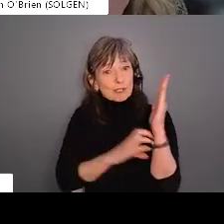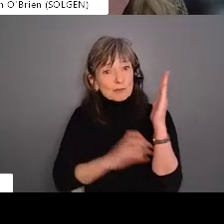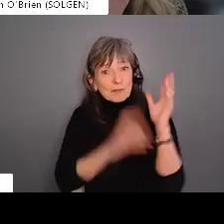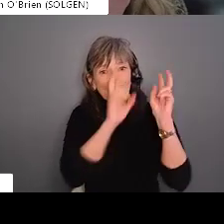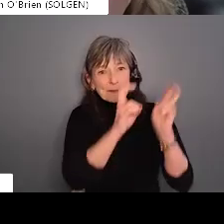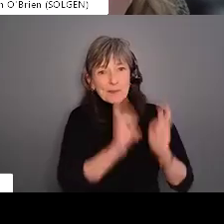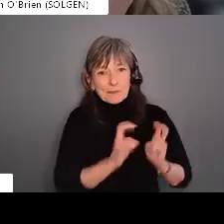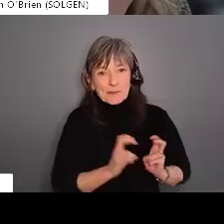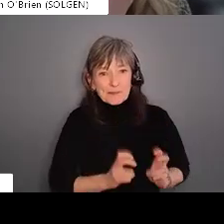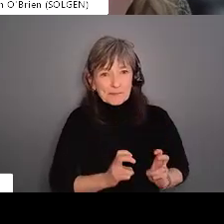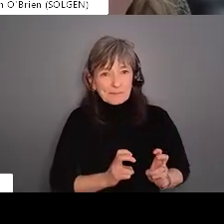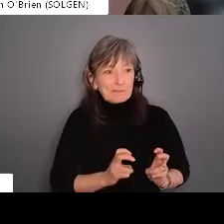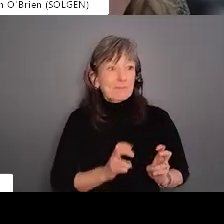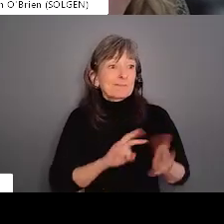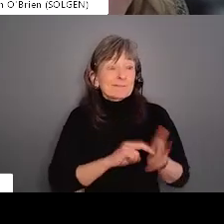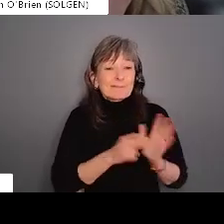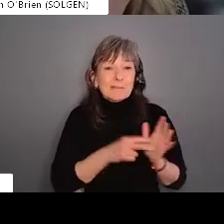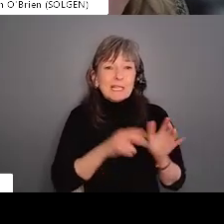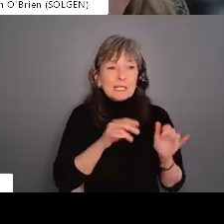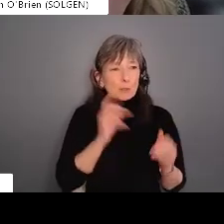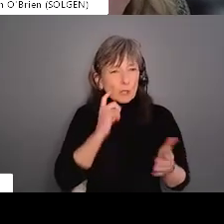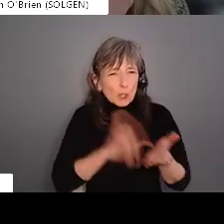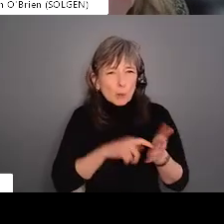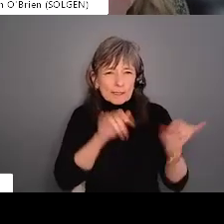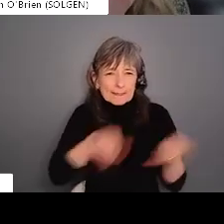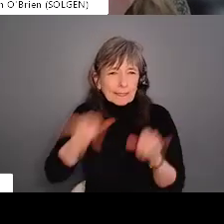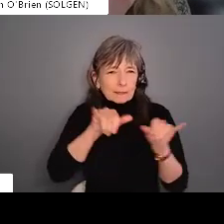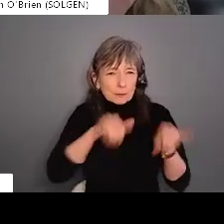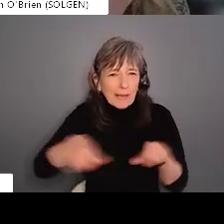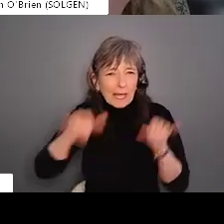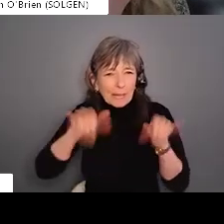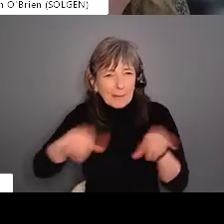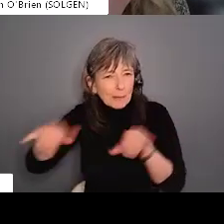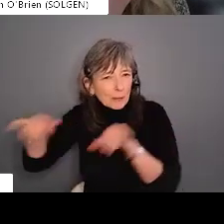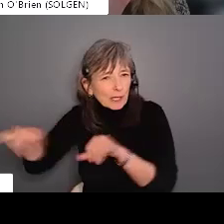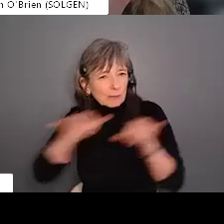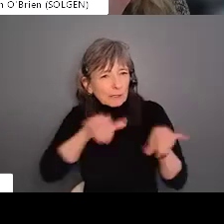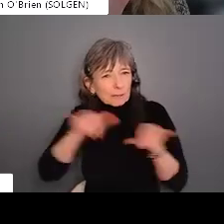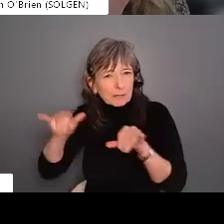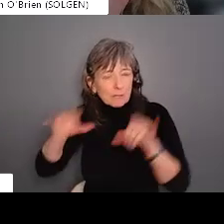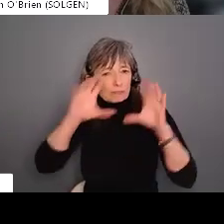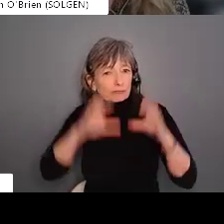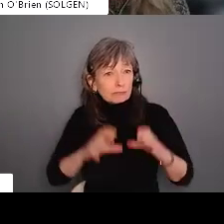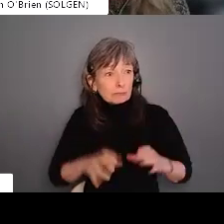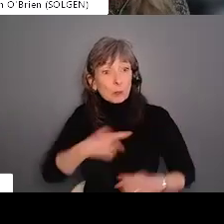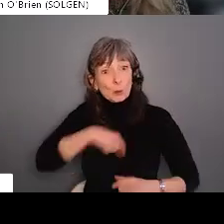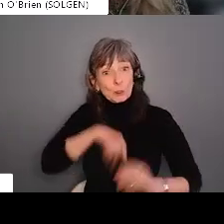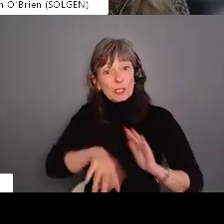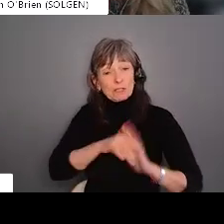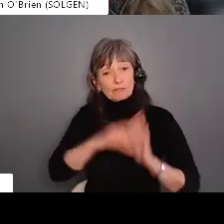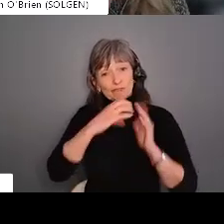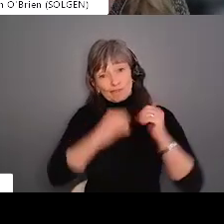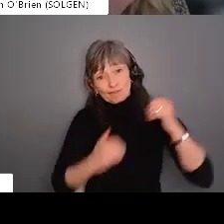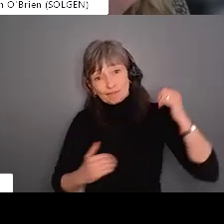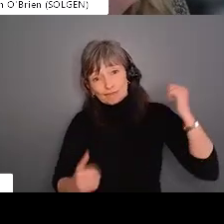deaths based on kind of common themes or issues that were present. And it was broken up into 7 chapters. And